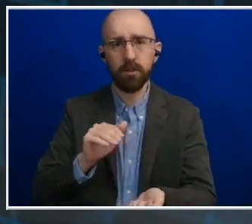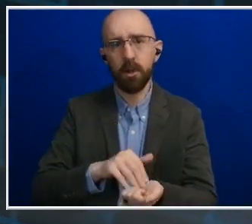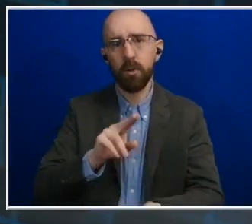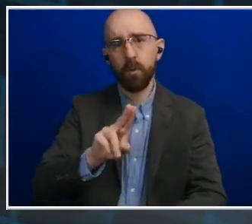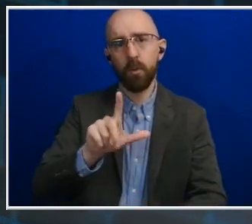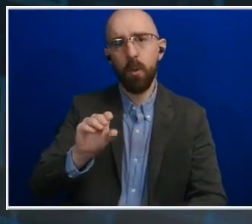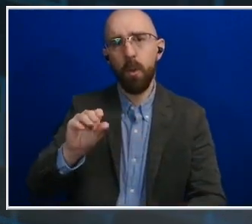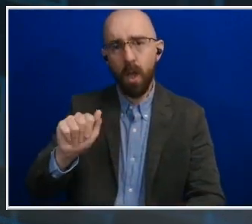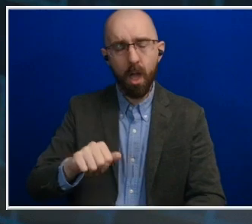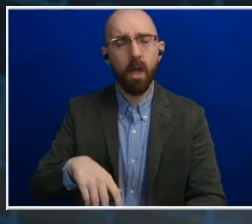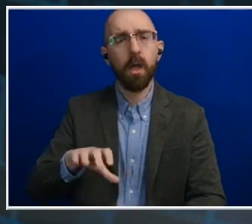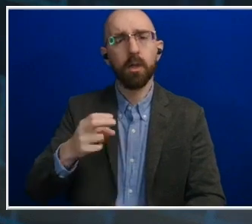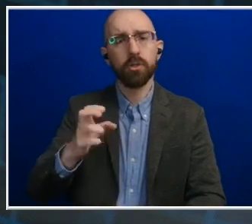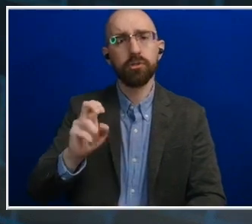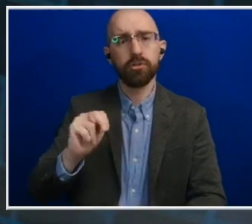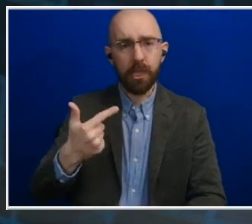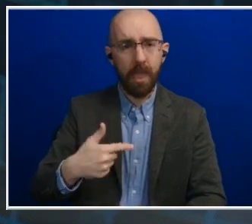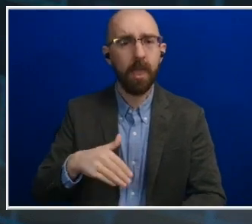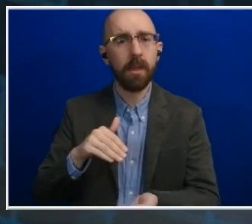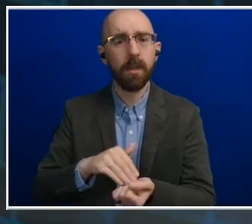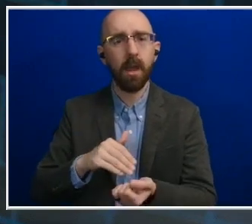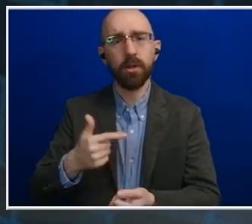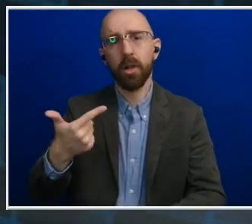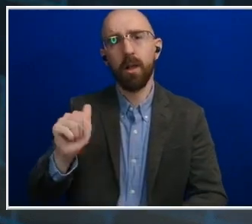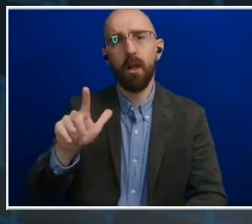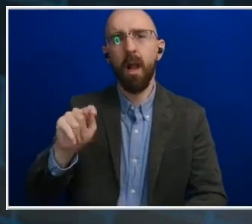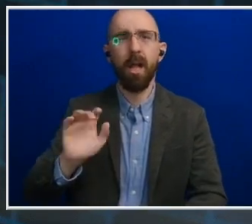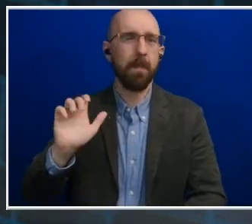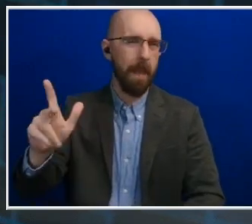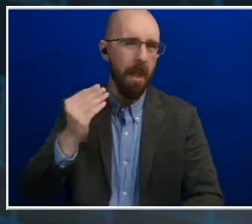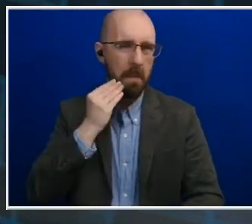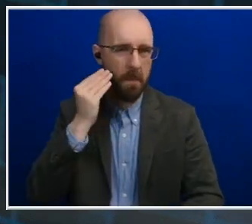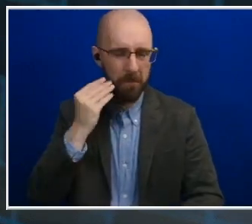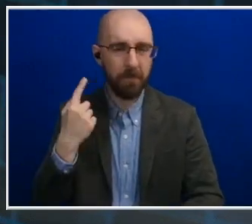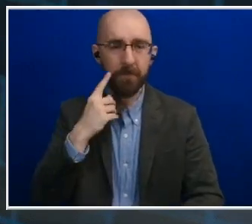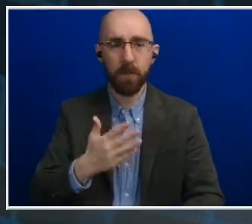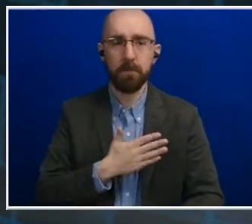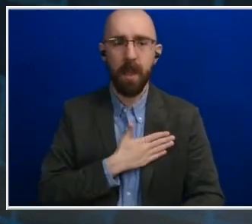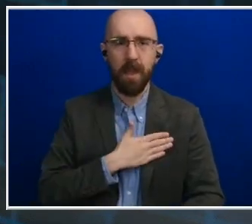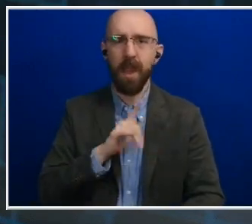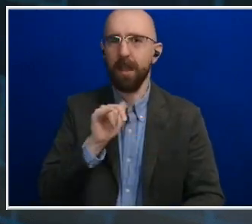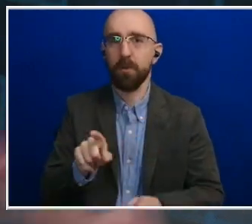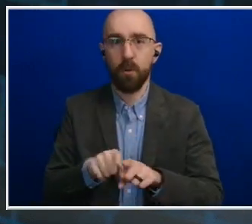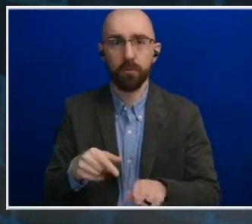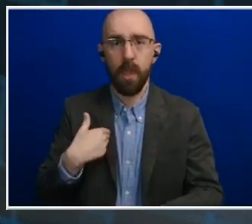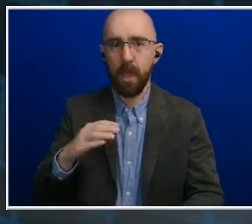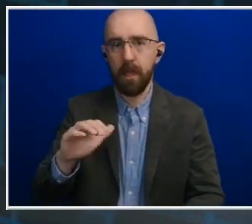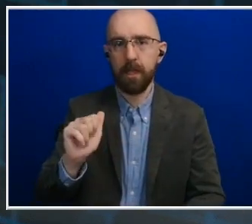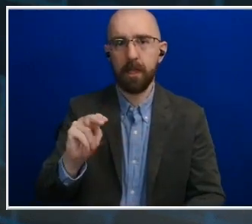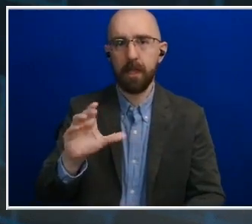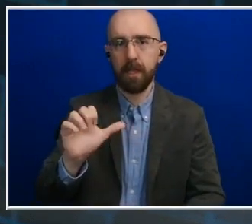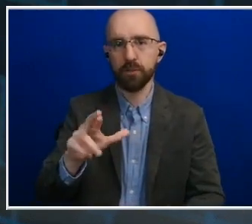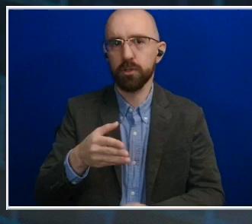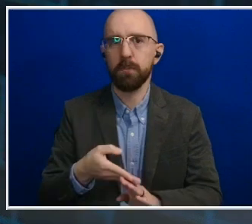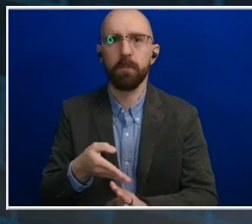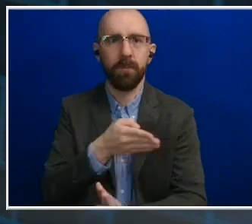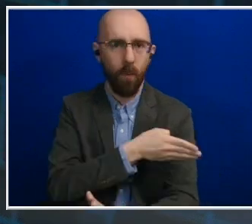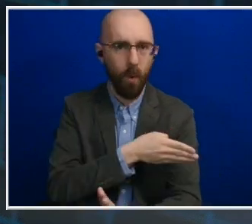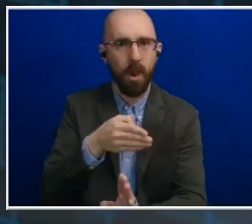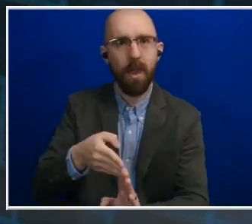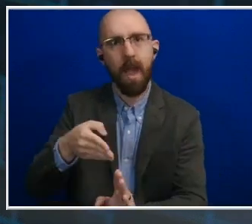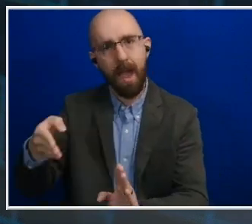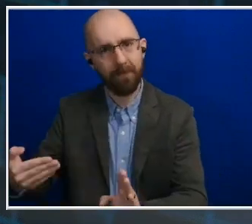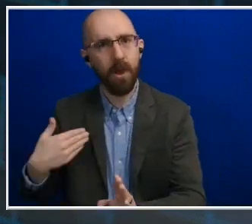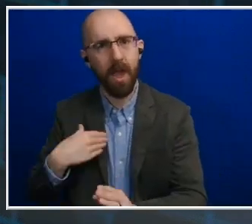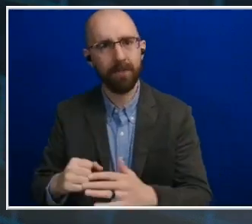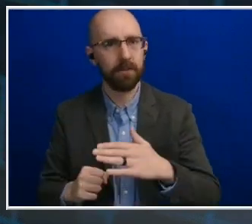back at home, Dr. Galt, and I actually also had cancer prior to and after having my stroke. And